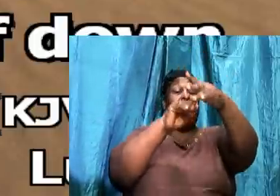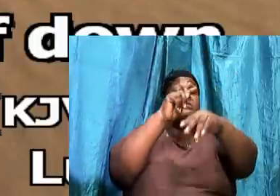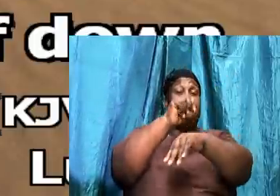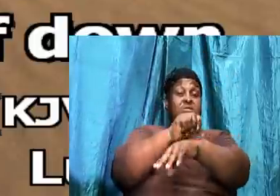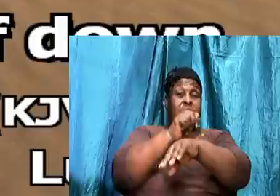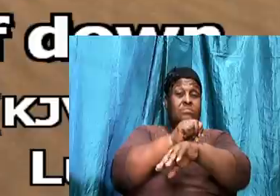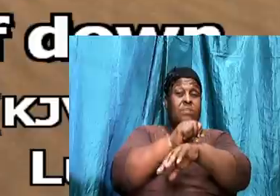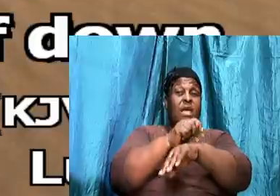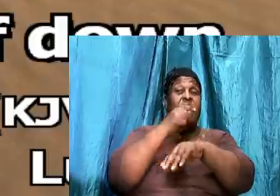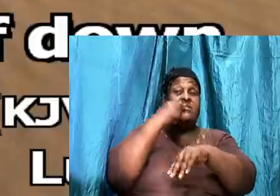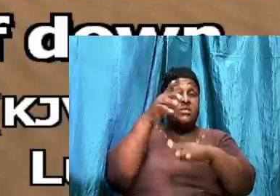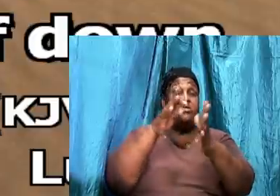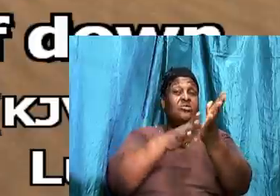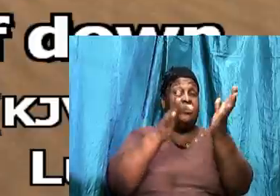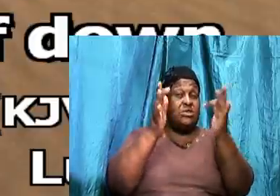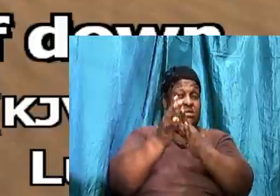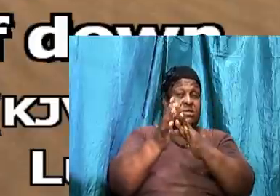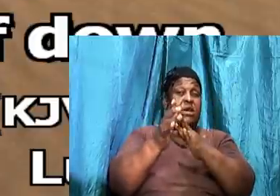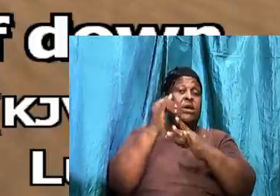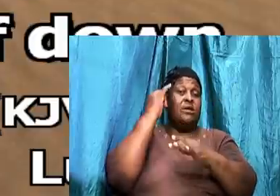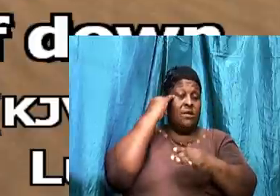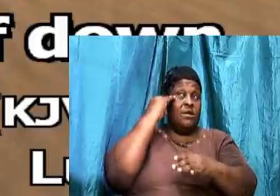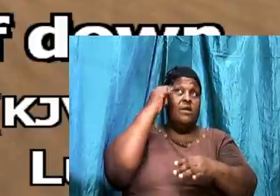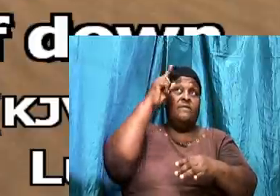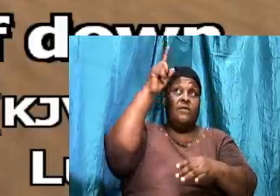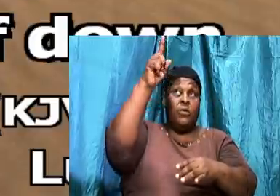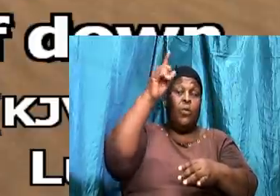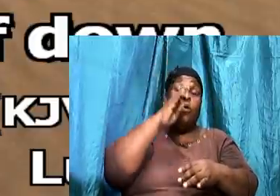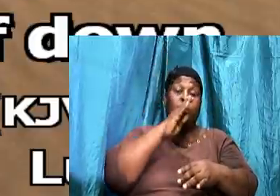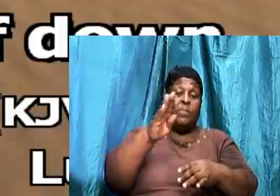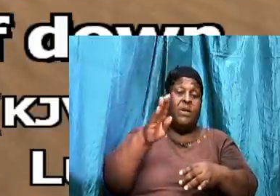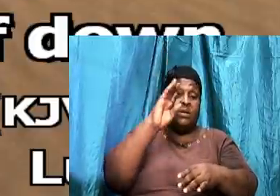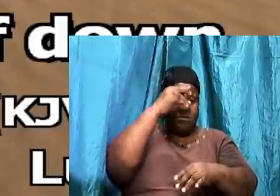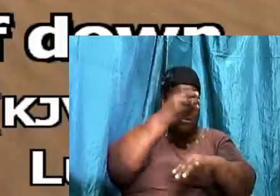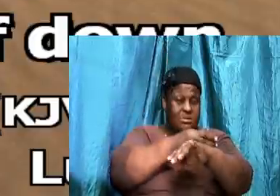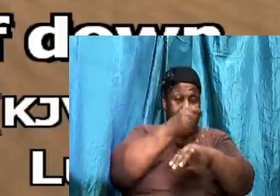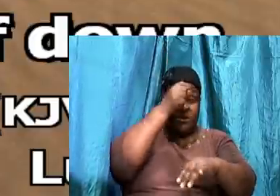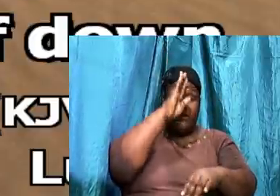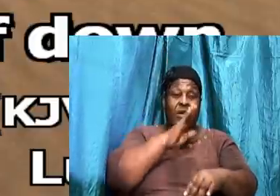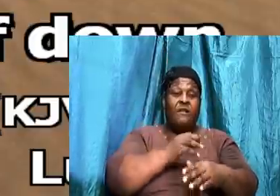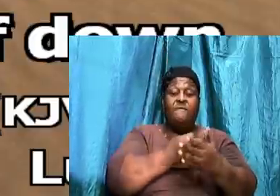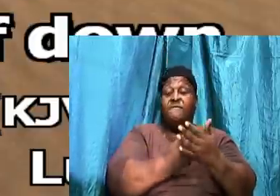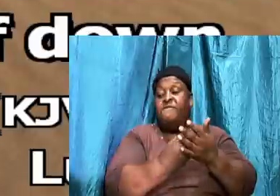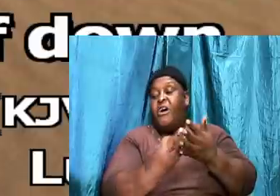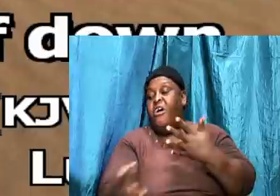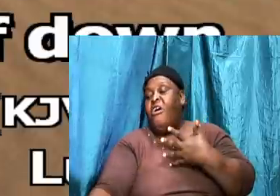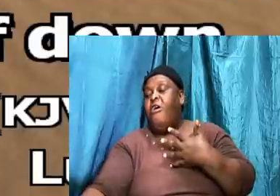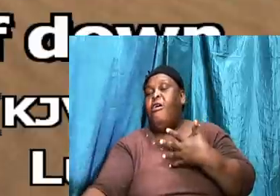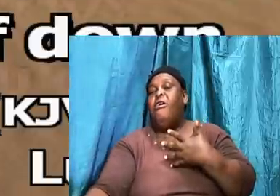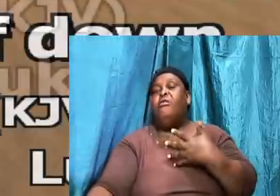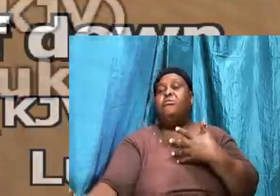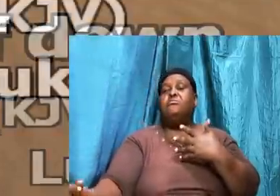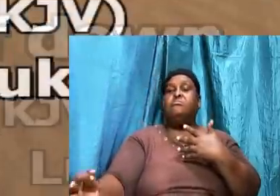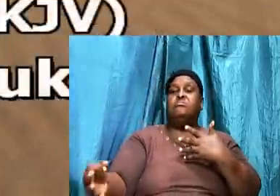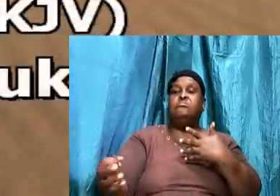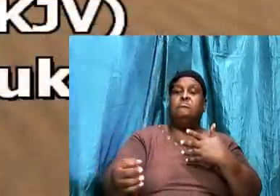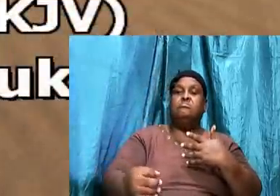said unto him. If thou be the son of God. Cast thyself down from hence.